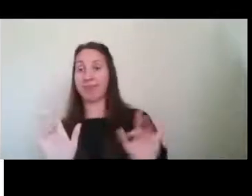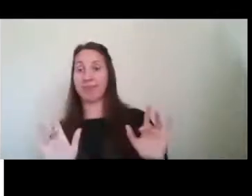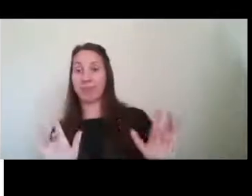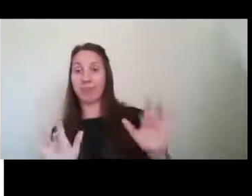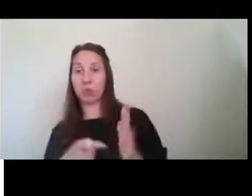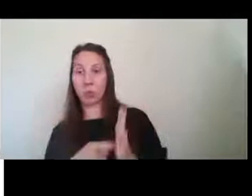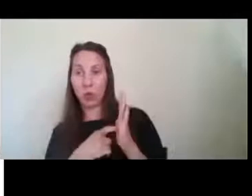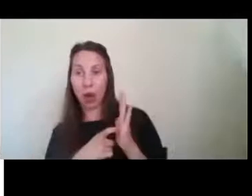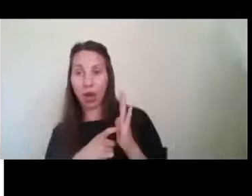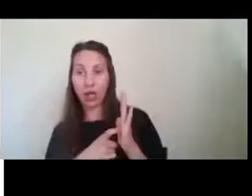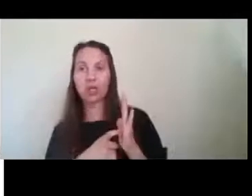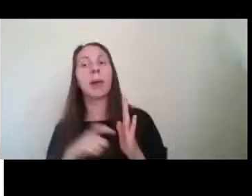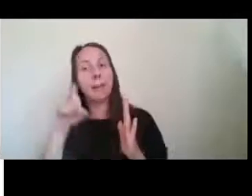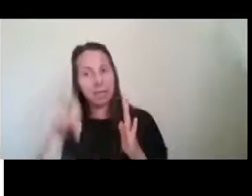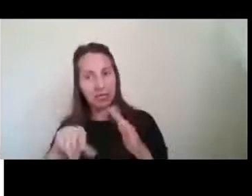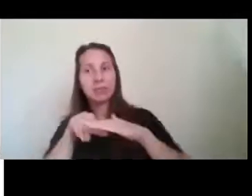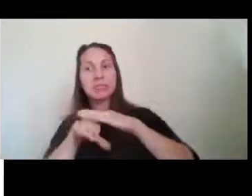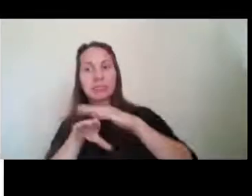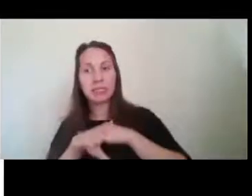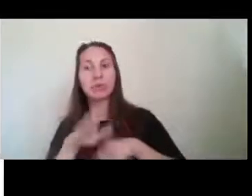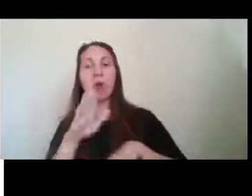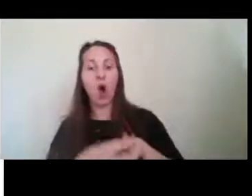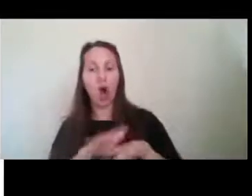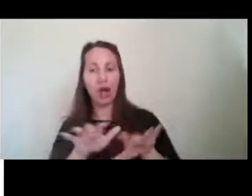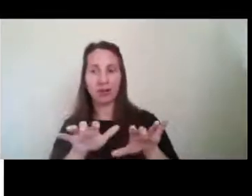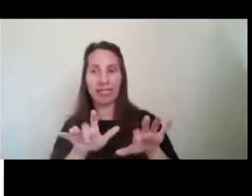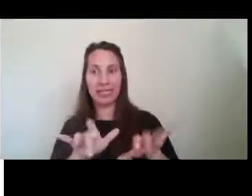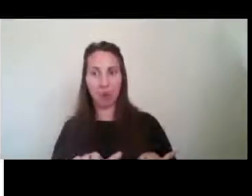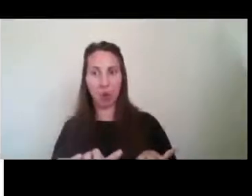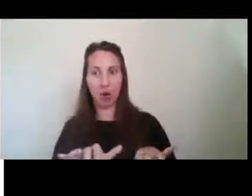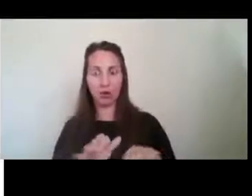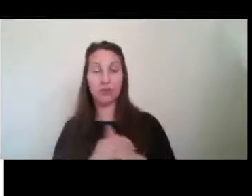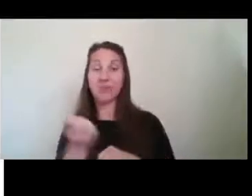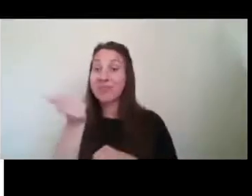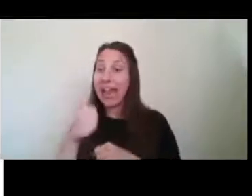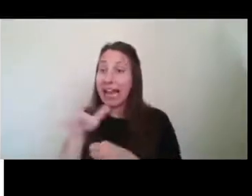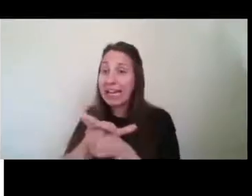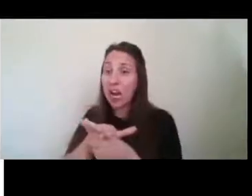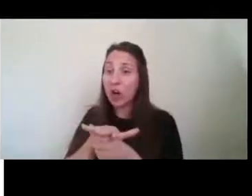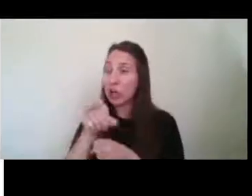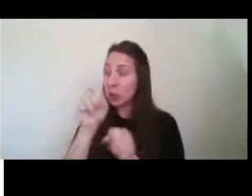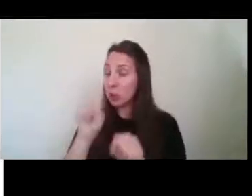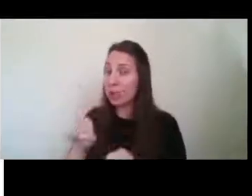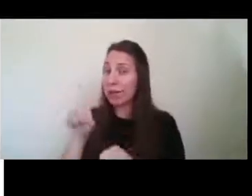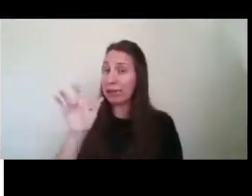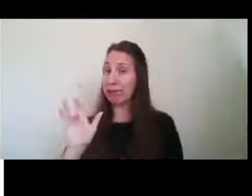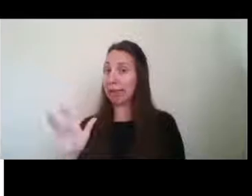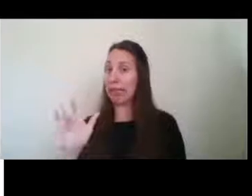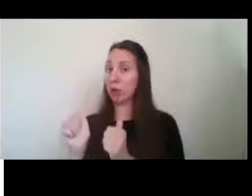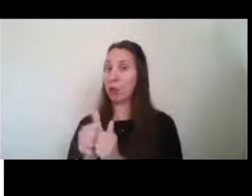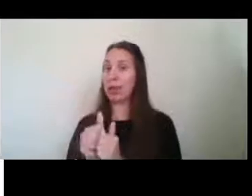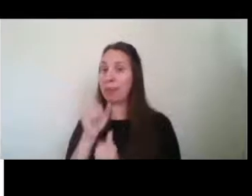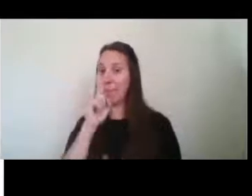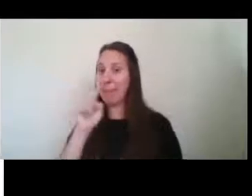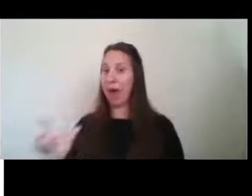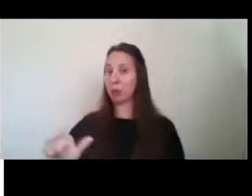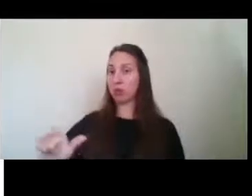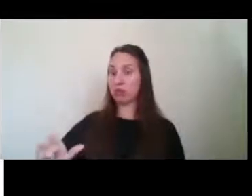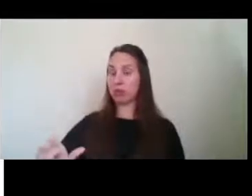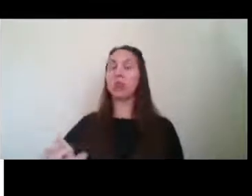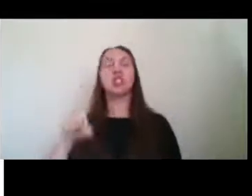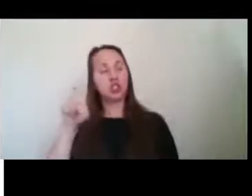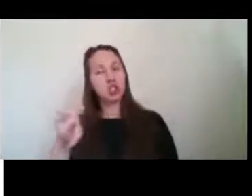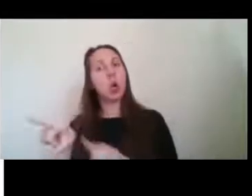controls, must be accessible over the keyboard. Any area that you can click on with a mouse should be reachable via the keyboard